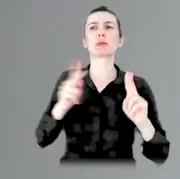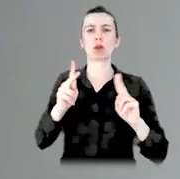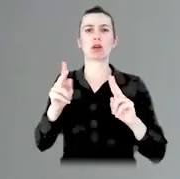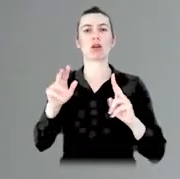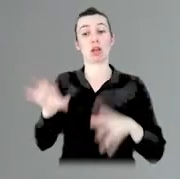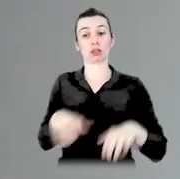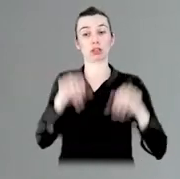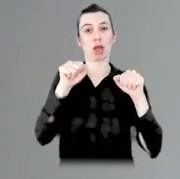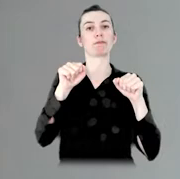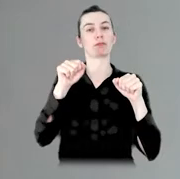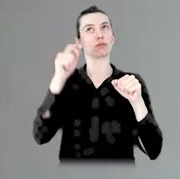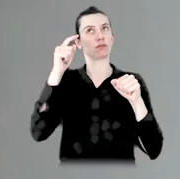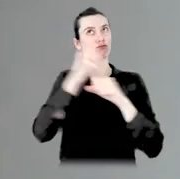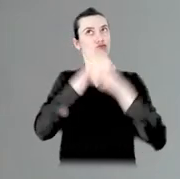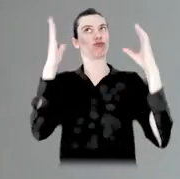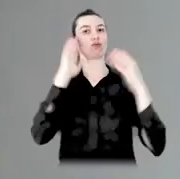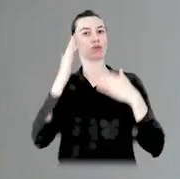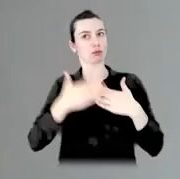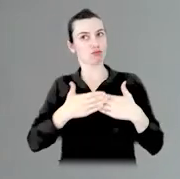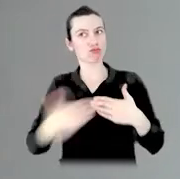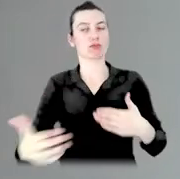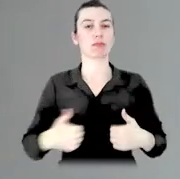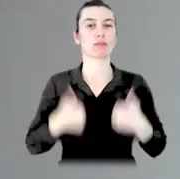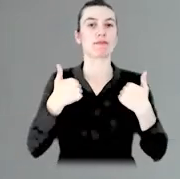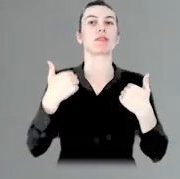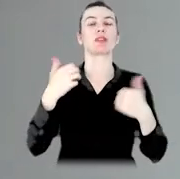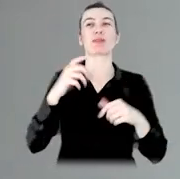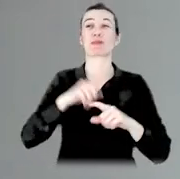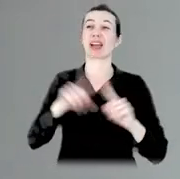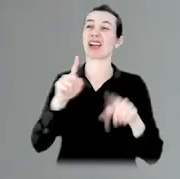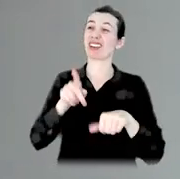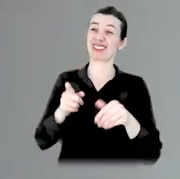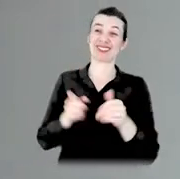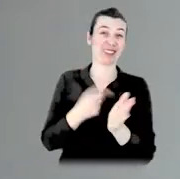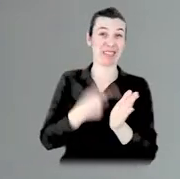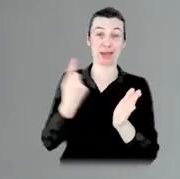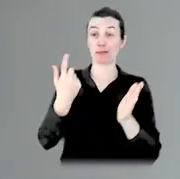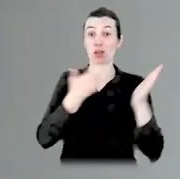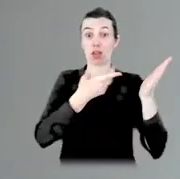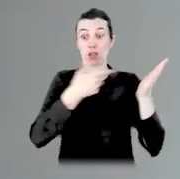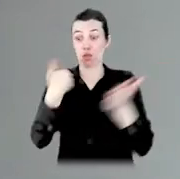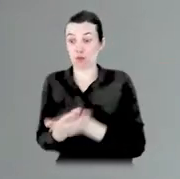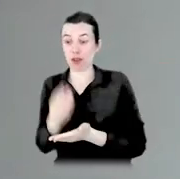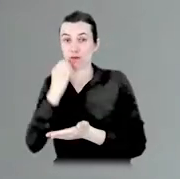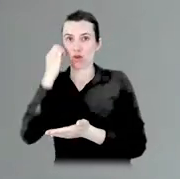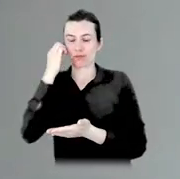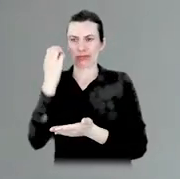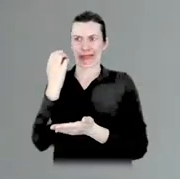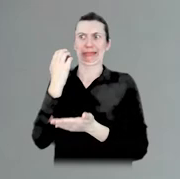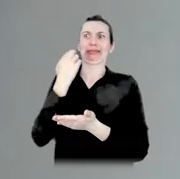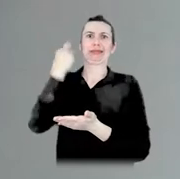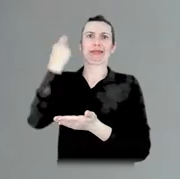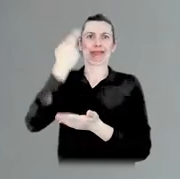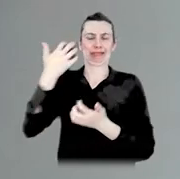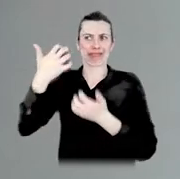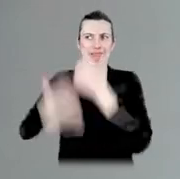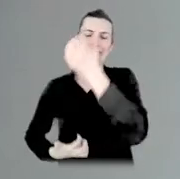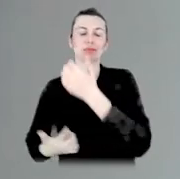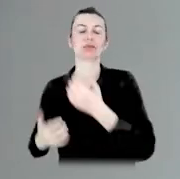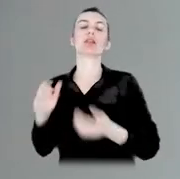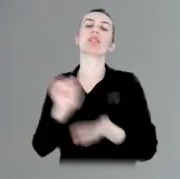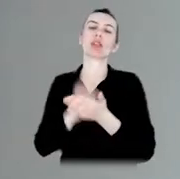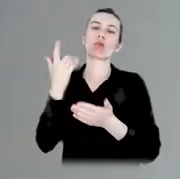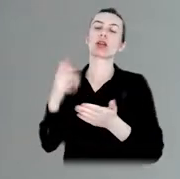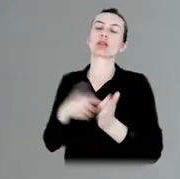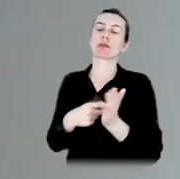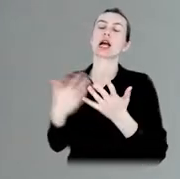lifetime commitment, but sometimes there's just no way to tell it's completely the wrong match until you get home and live with them for a little while. Right. And that's